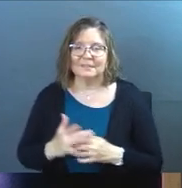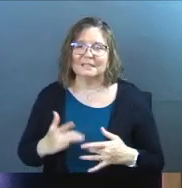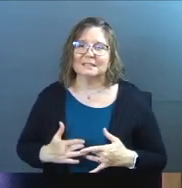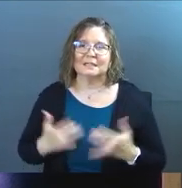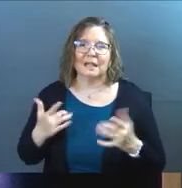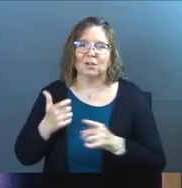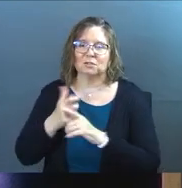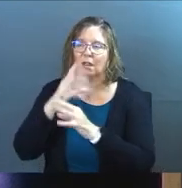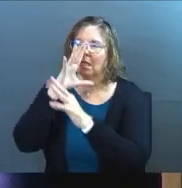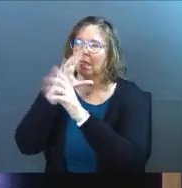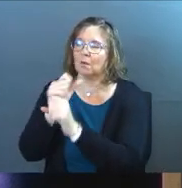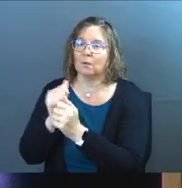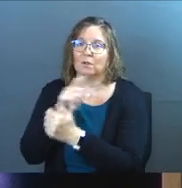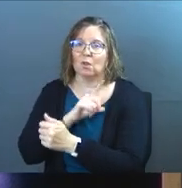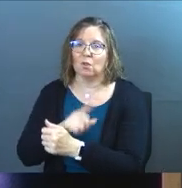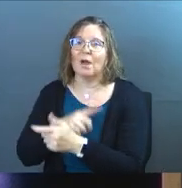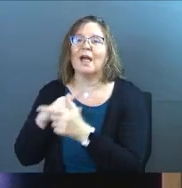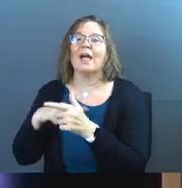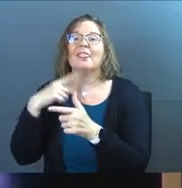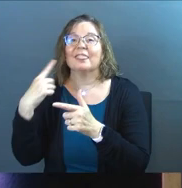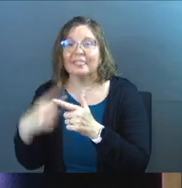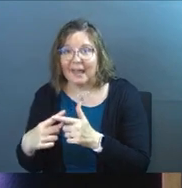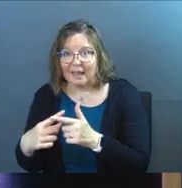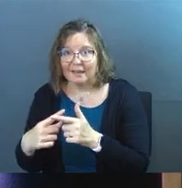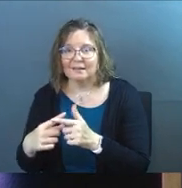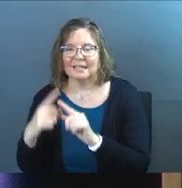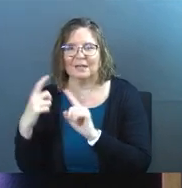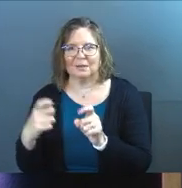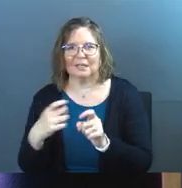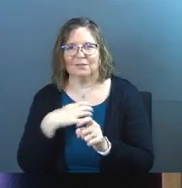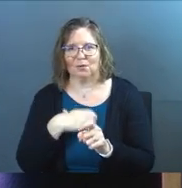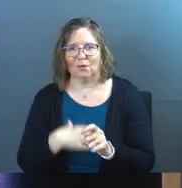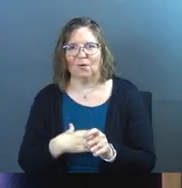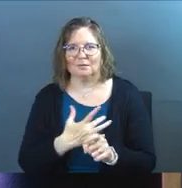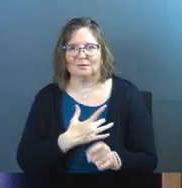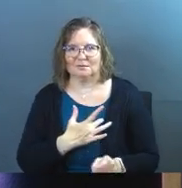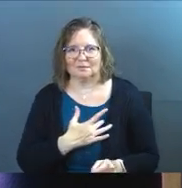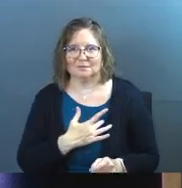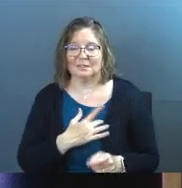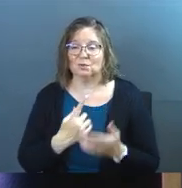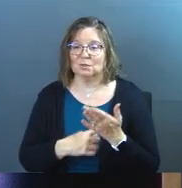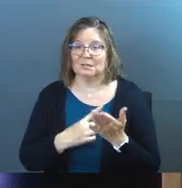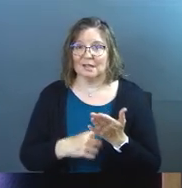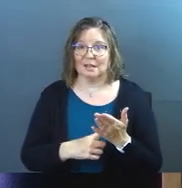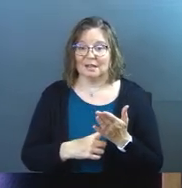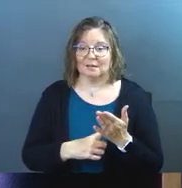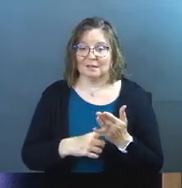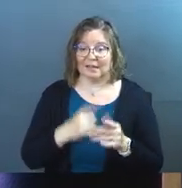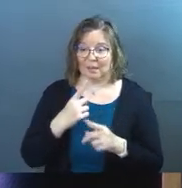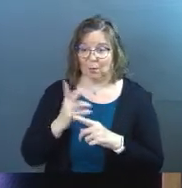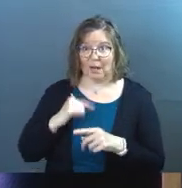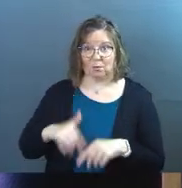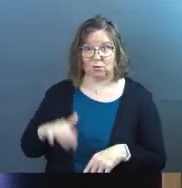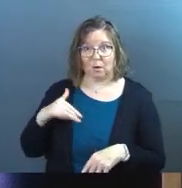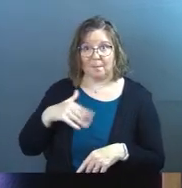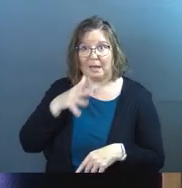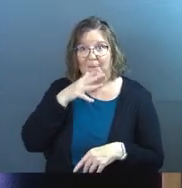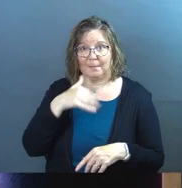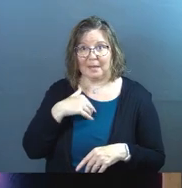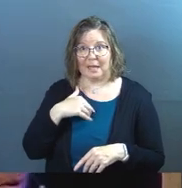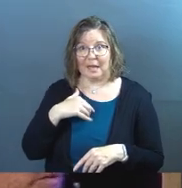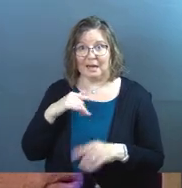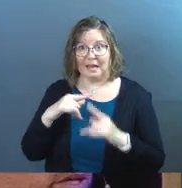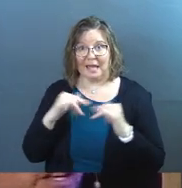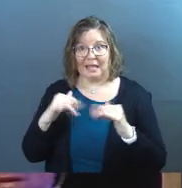Delight yourself in the Lord, and then he'll give you the desires of your heart. Sometimes he positions you right in the right spot. When I was growing up, my mom had a